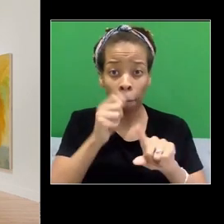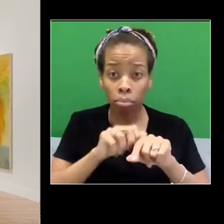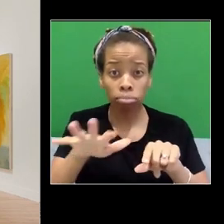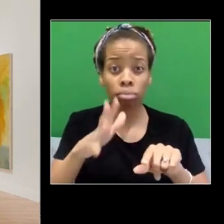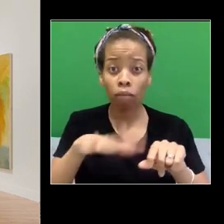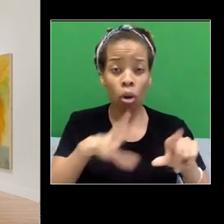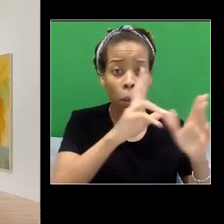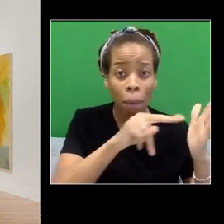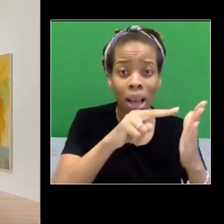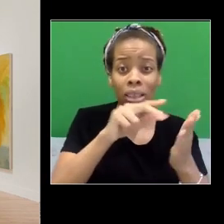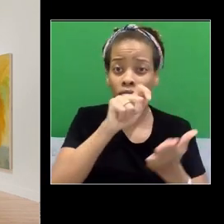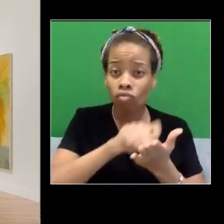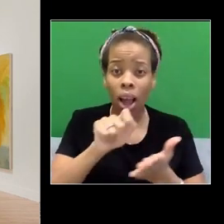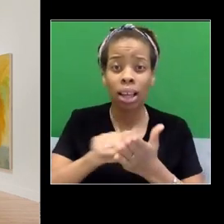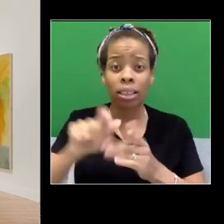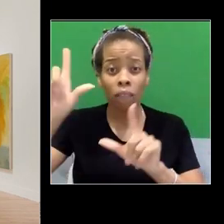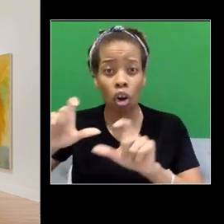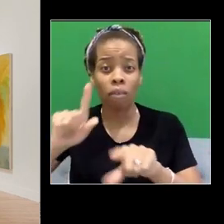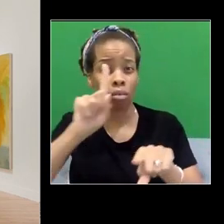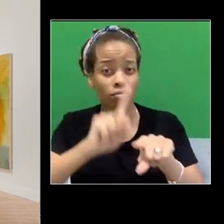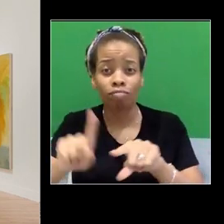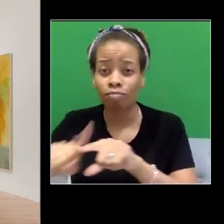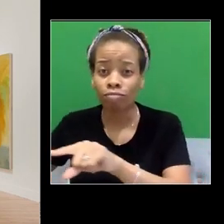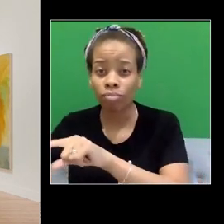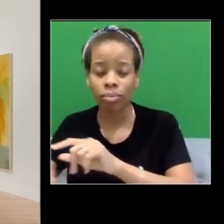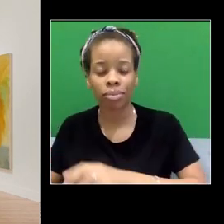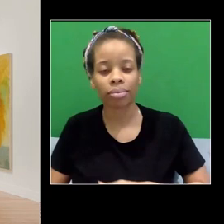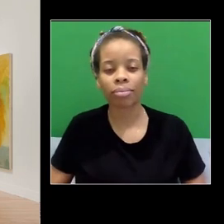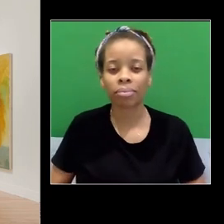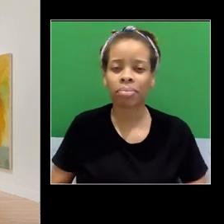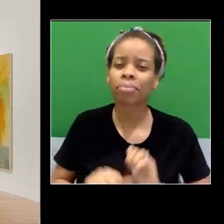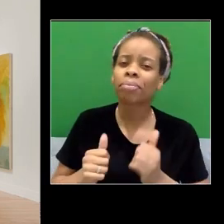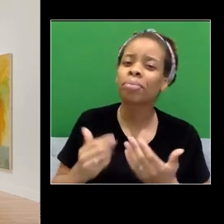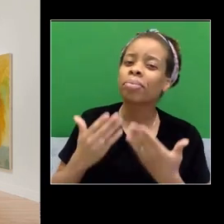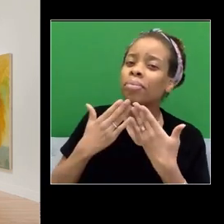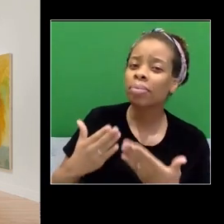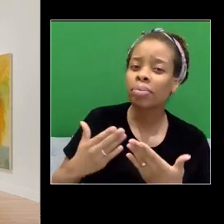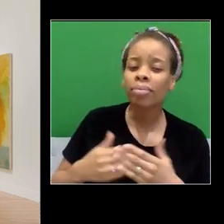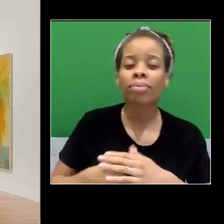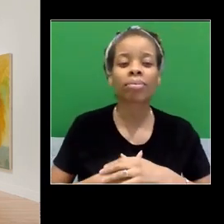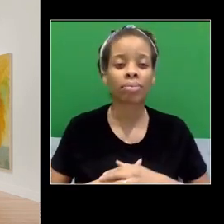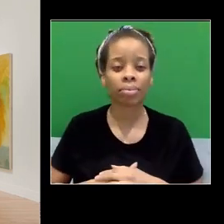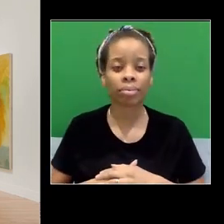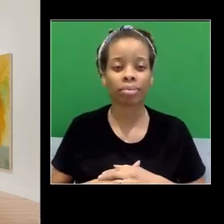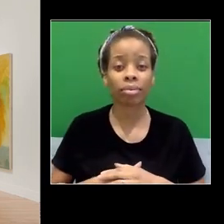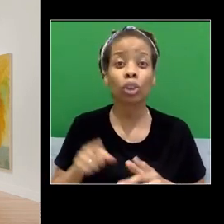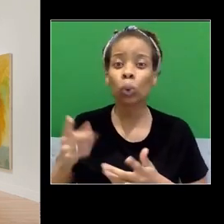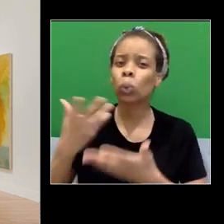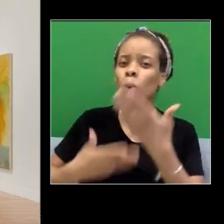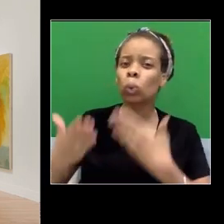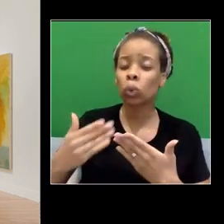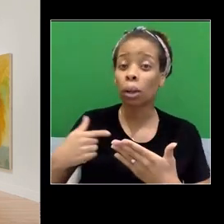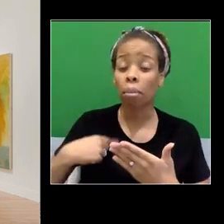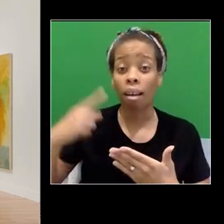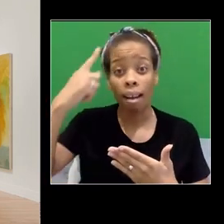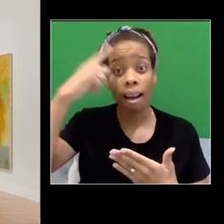works. Yeah, thank you. No, because I was also thinking of, as we were saying, a filmmaker I used to watch a